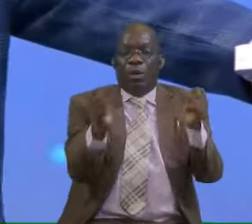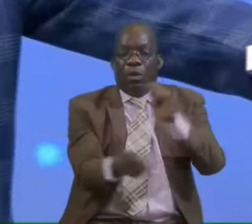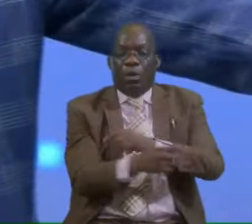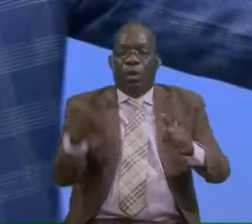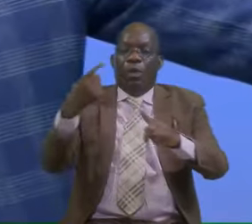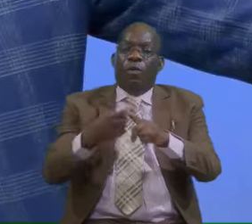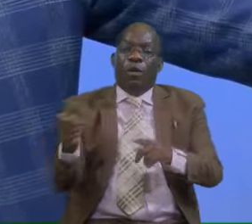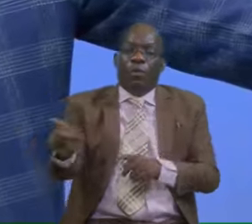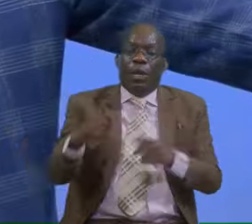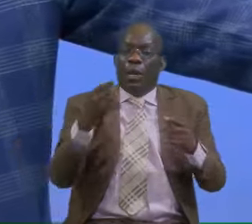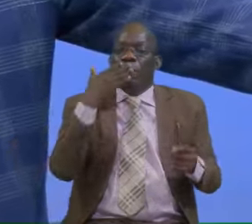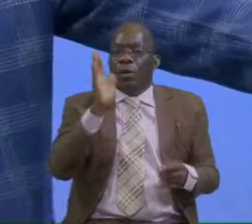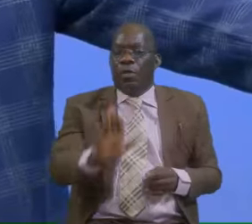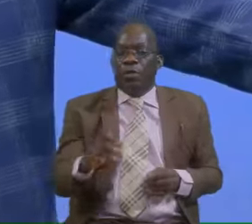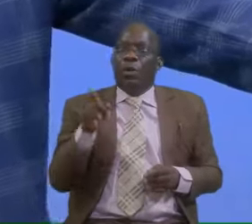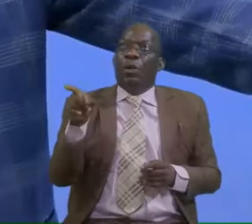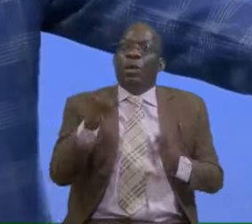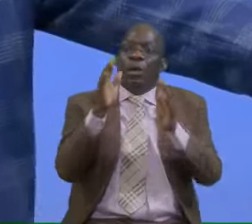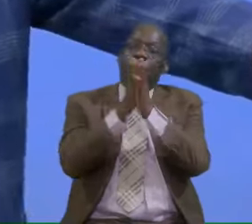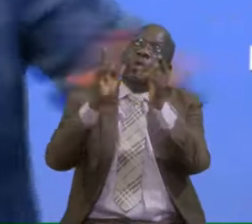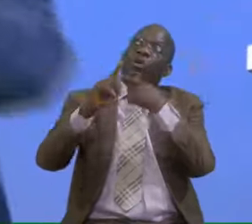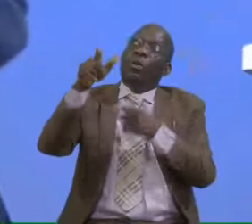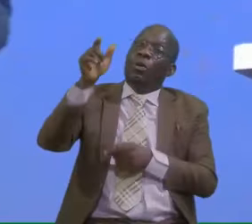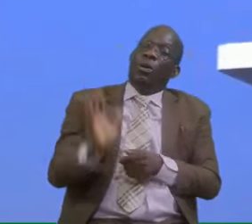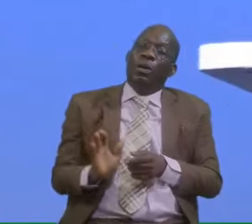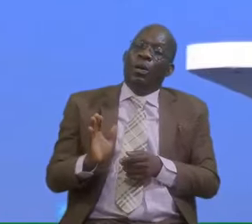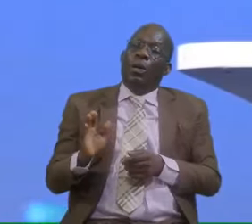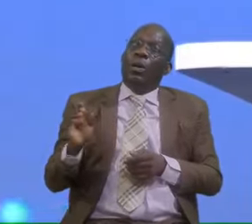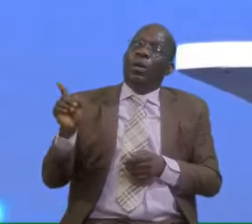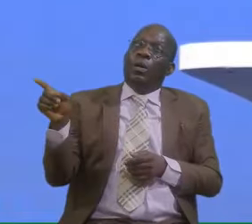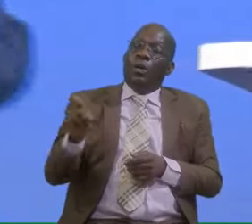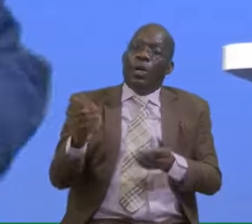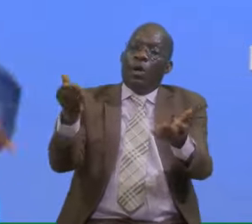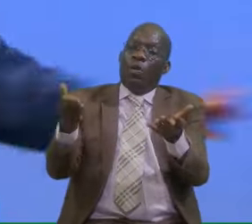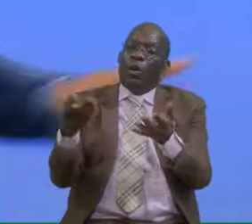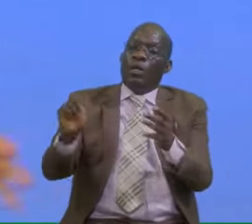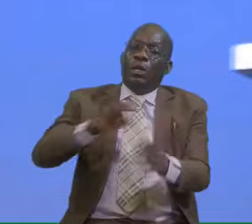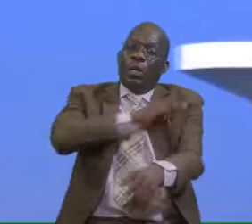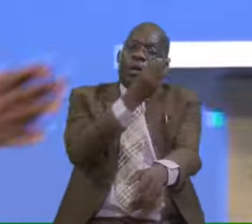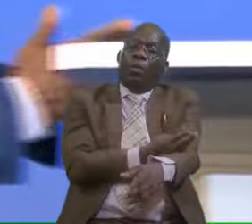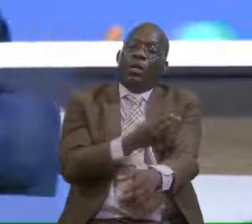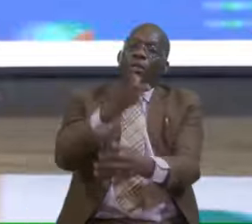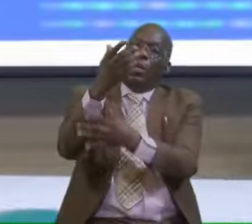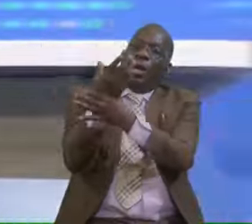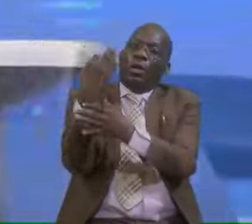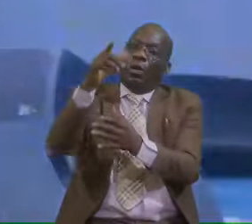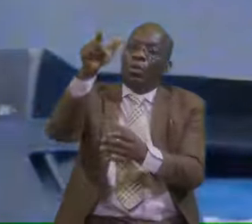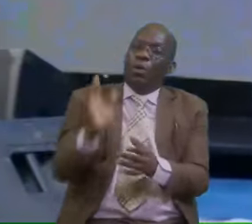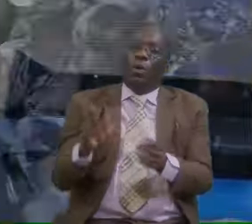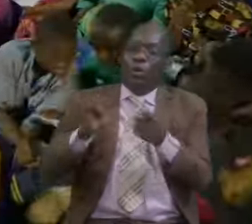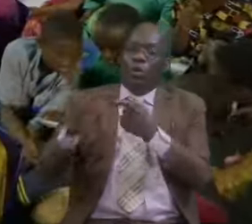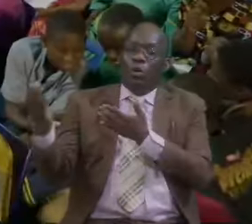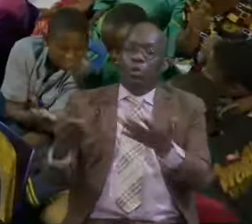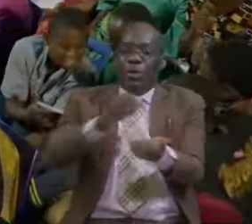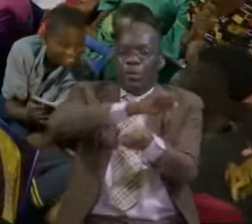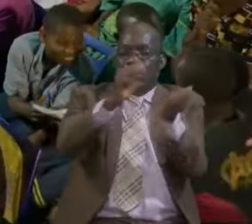called upon the Lord, and they watched the mighty hand of God to bring the change in their lives.